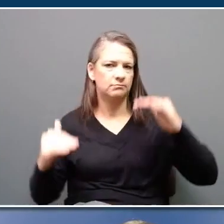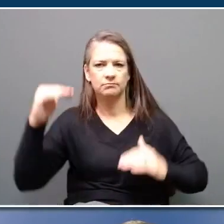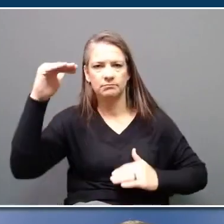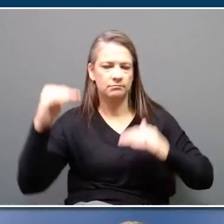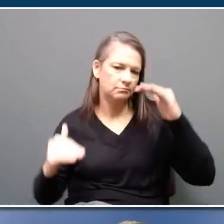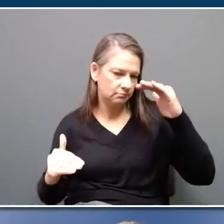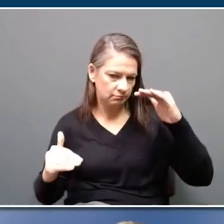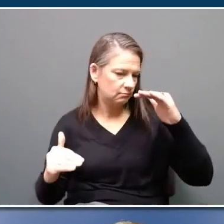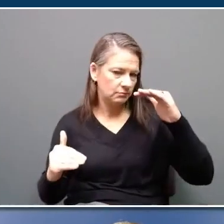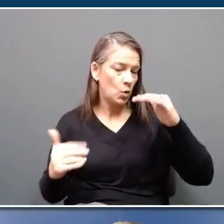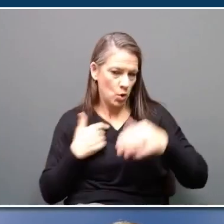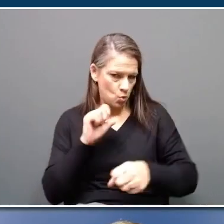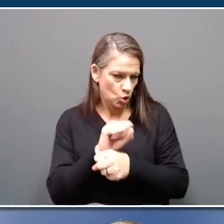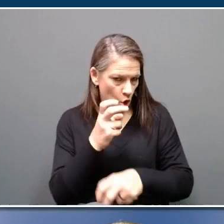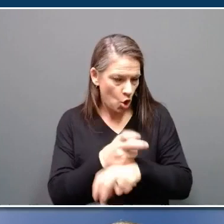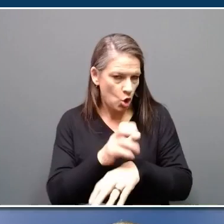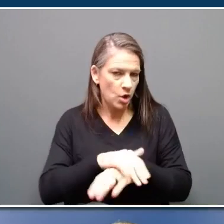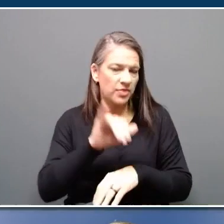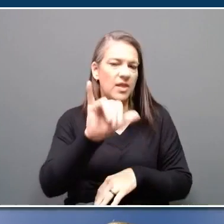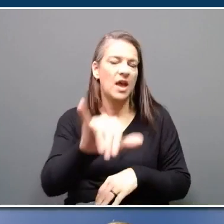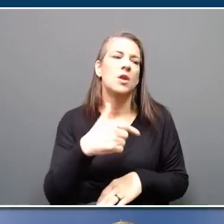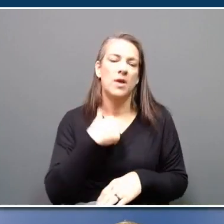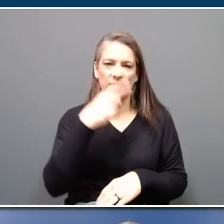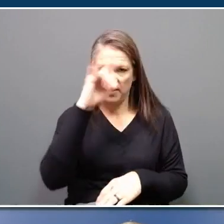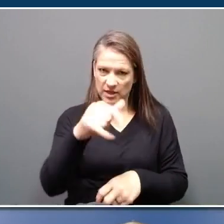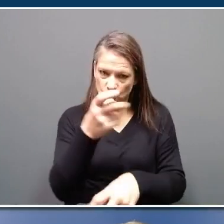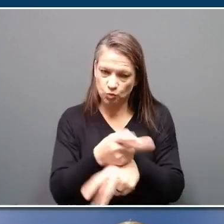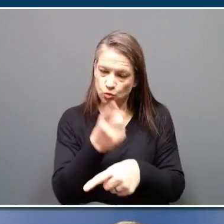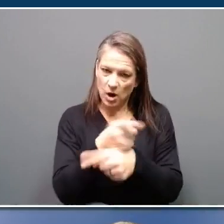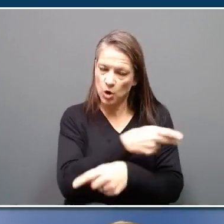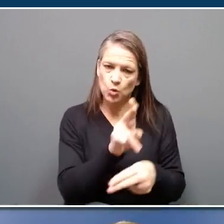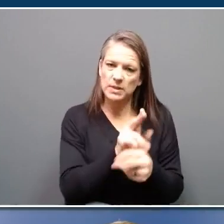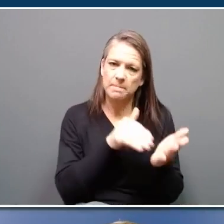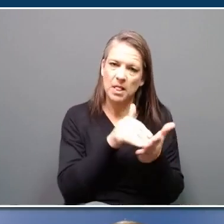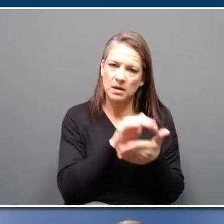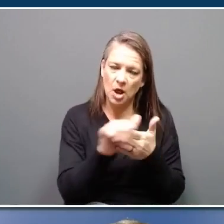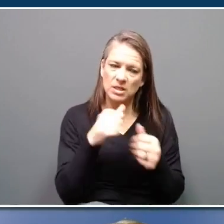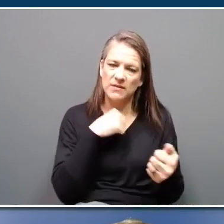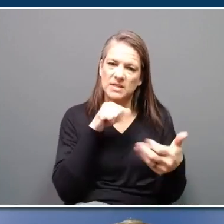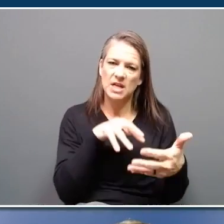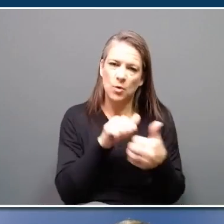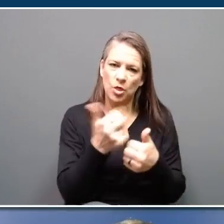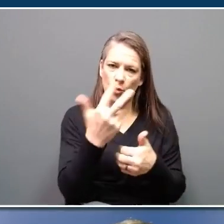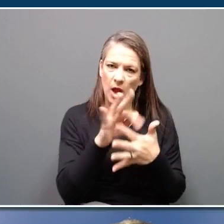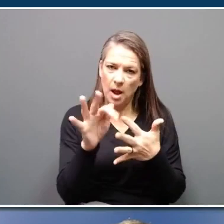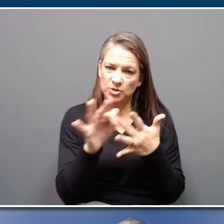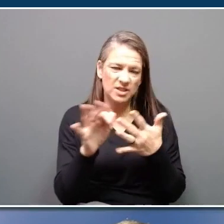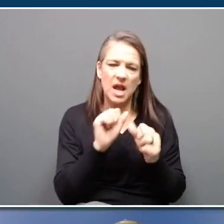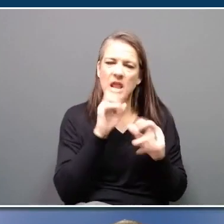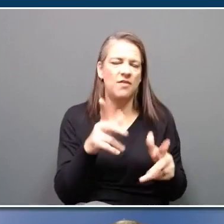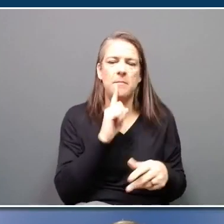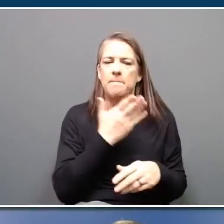there. We worked really hard on that. We think it's right. They want to use $1 million and get a study with 3 options. None of them will be better than what we